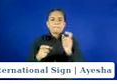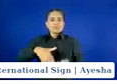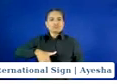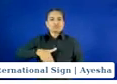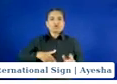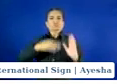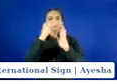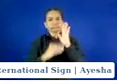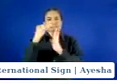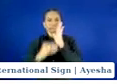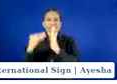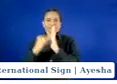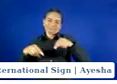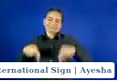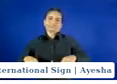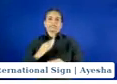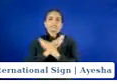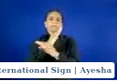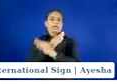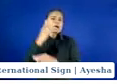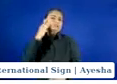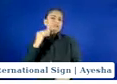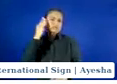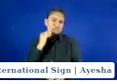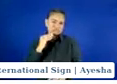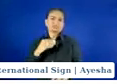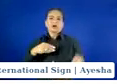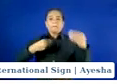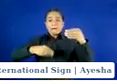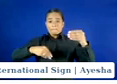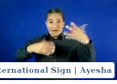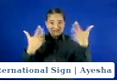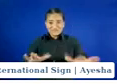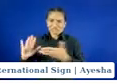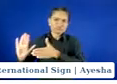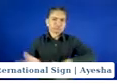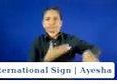I want to hand over now back to our moderator. Thank you very much.